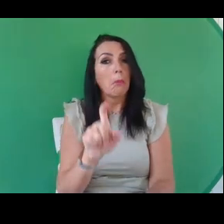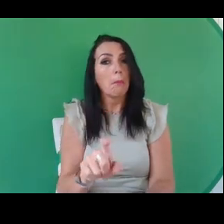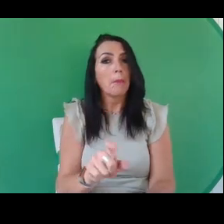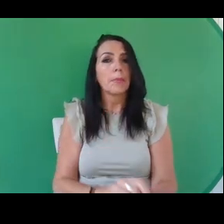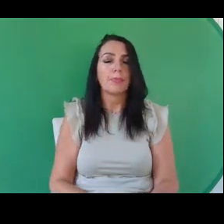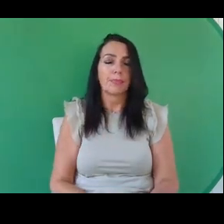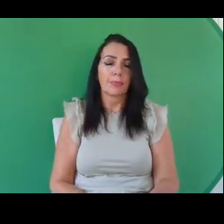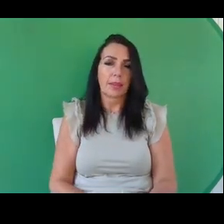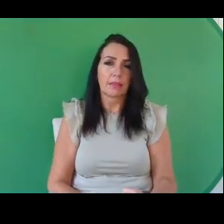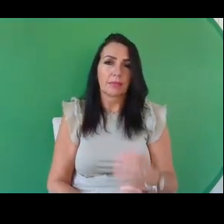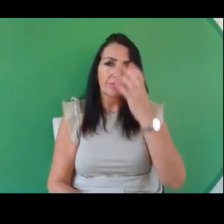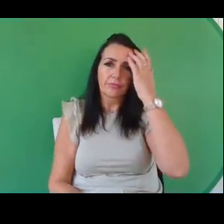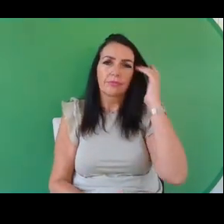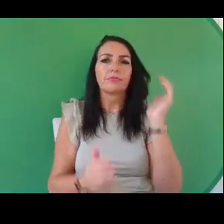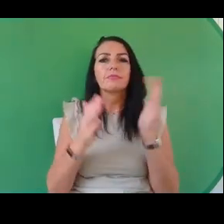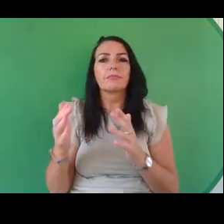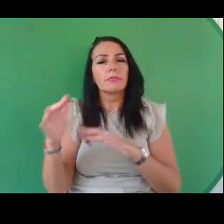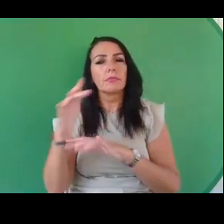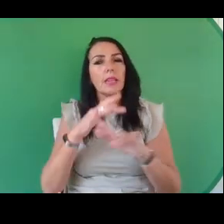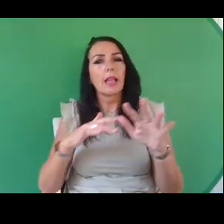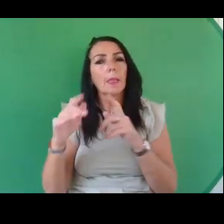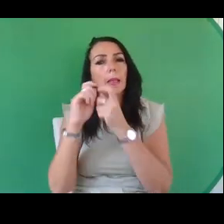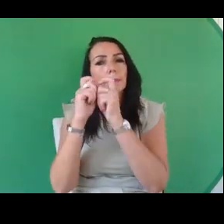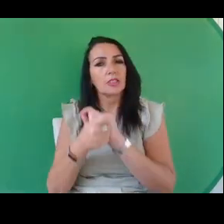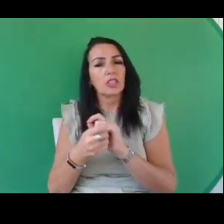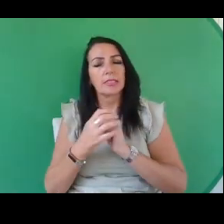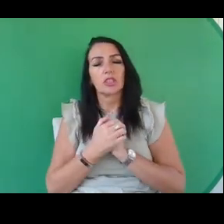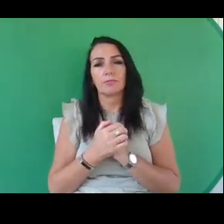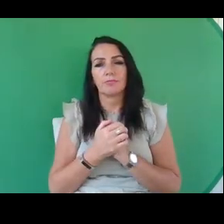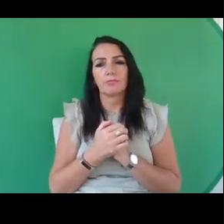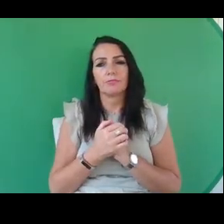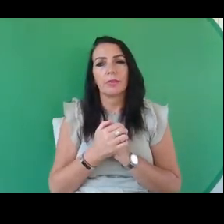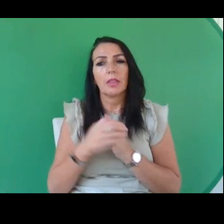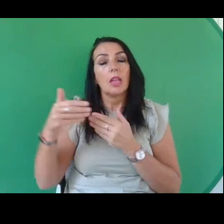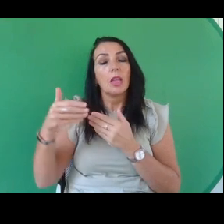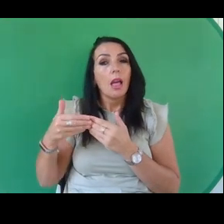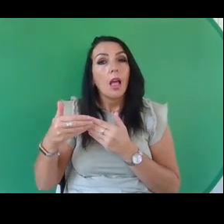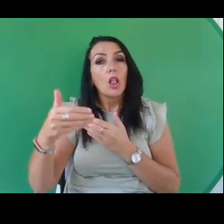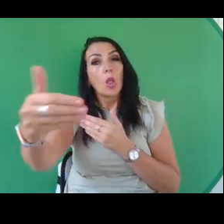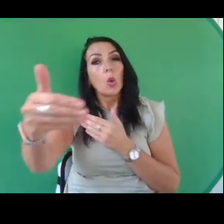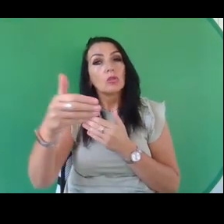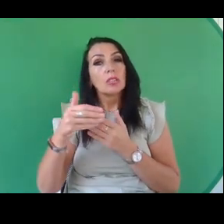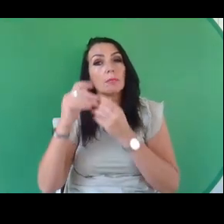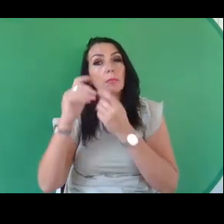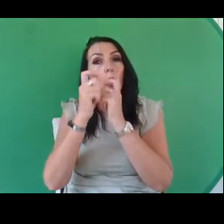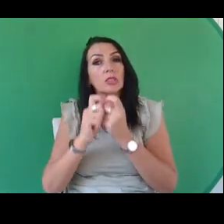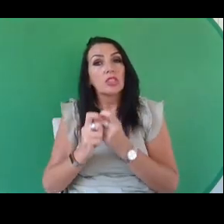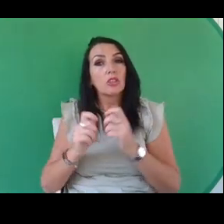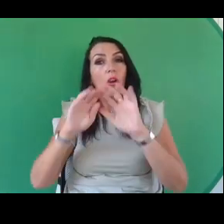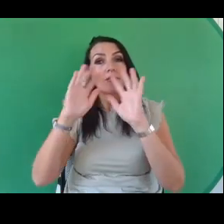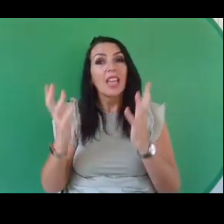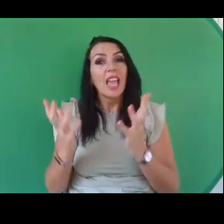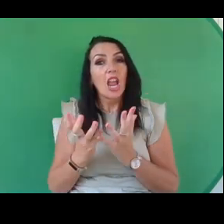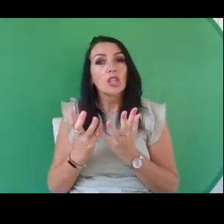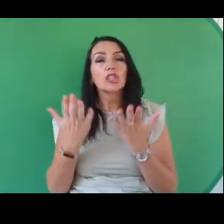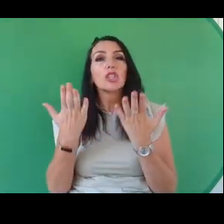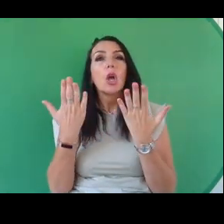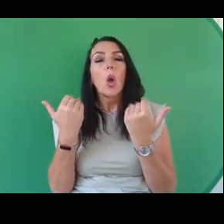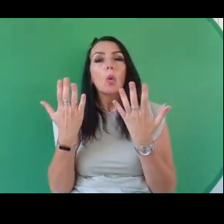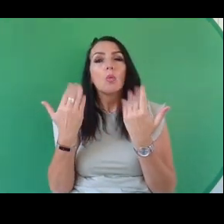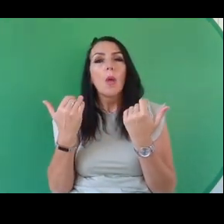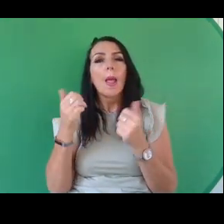Moving on to climate change. So climate change refers to the long-term alteration of the Earth's average weather patterns,